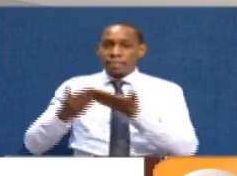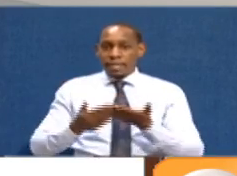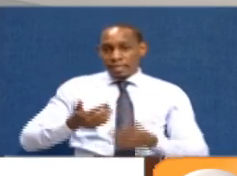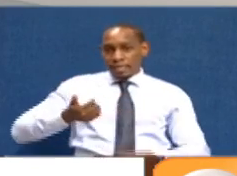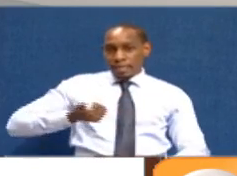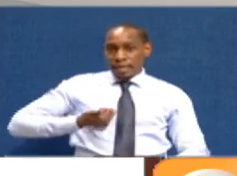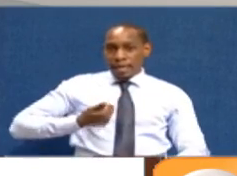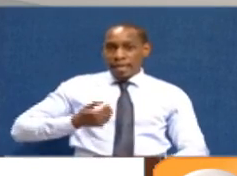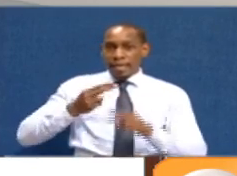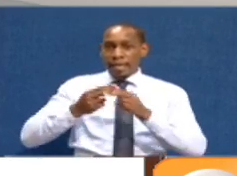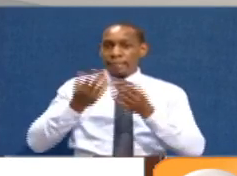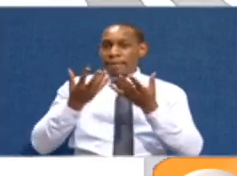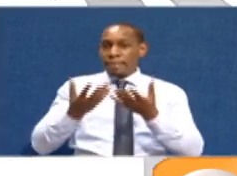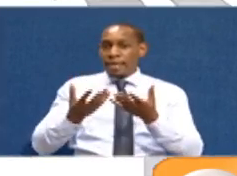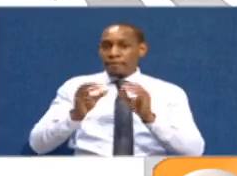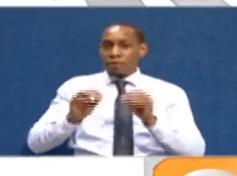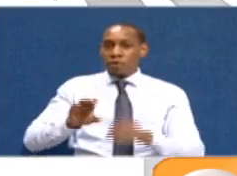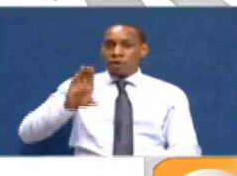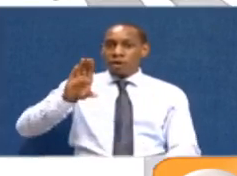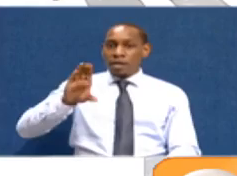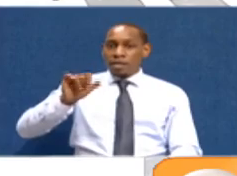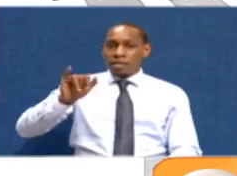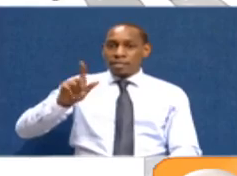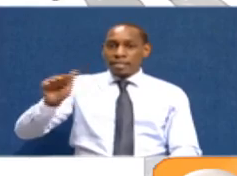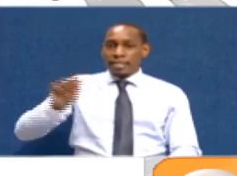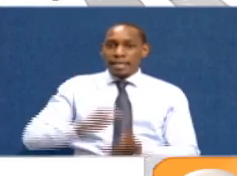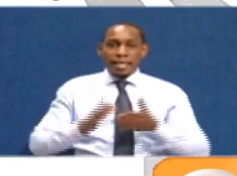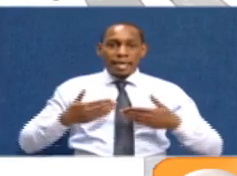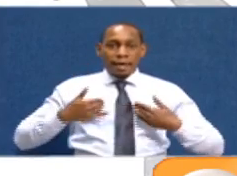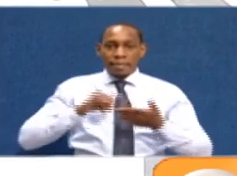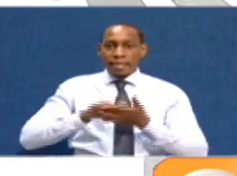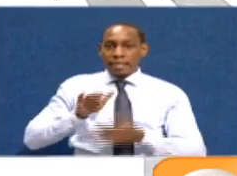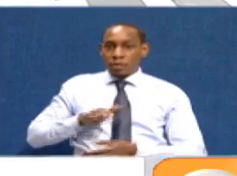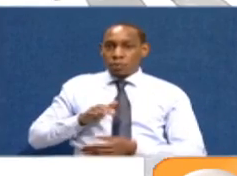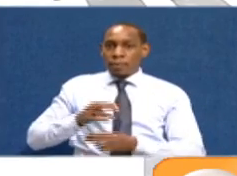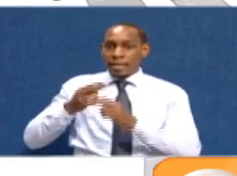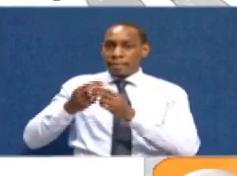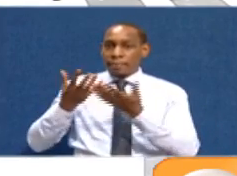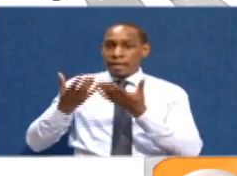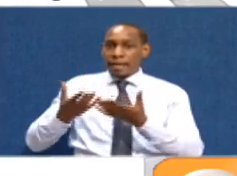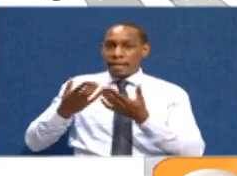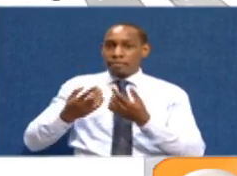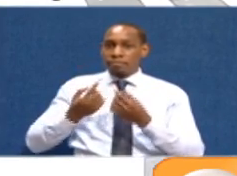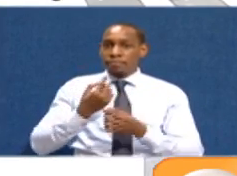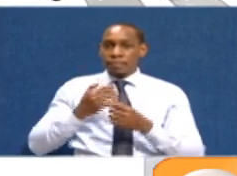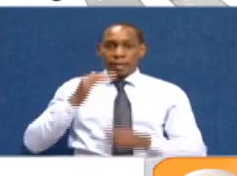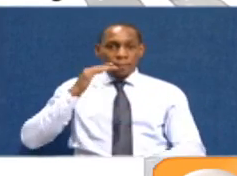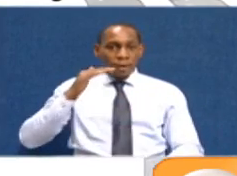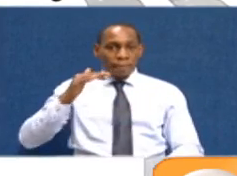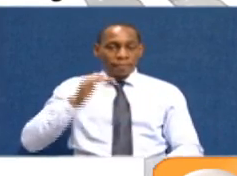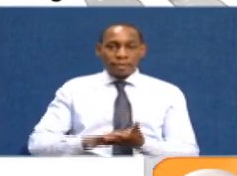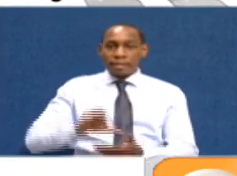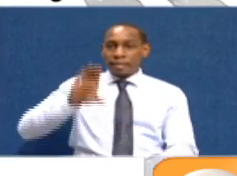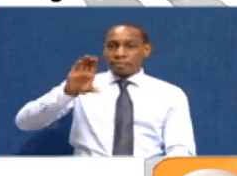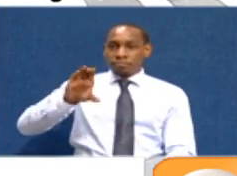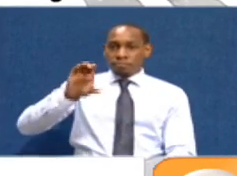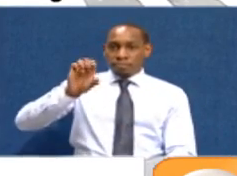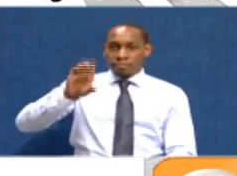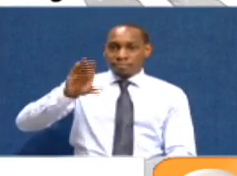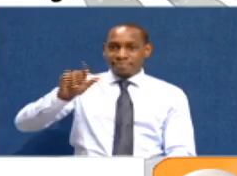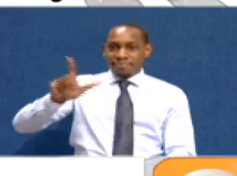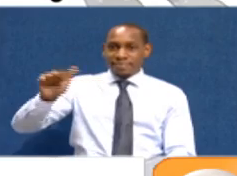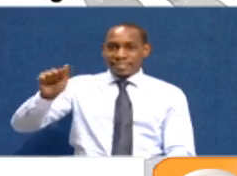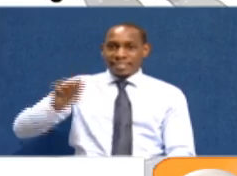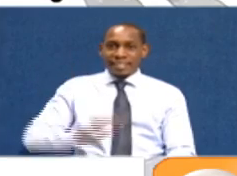goes, which means, you know, I'm glad that you brought us a lady whose name is not difficult to name, pronounce. Yeah. Shishiria. Yeah. That's what they call